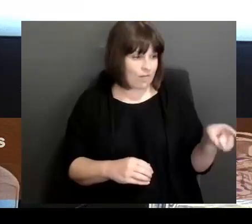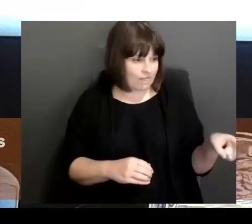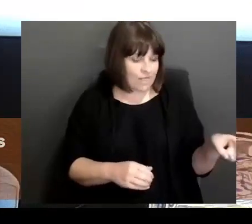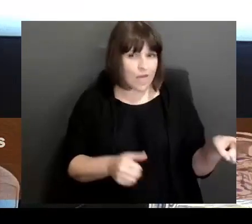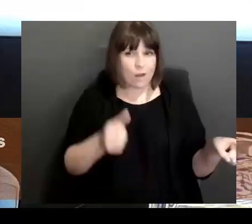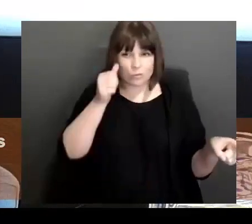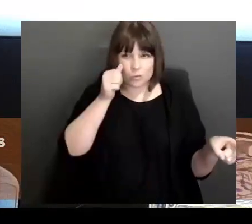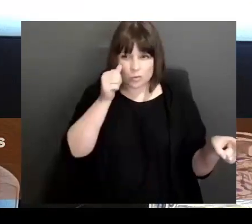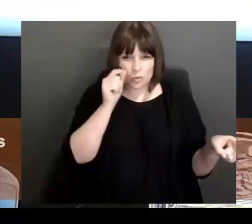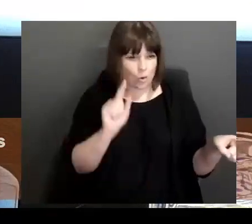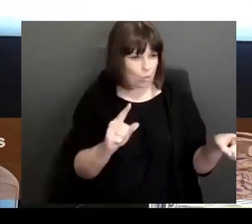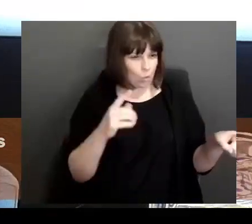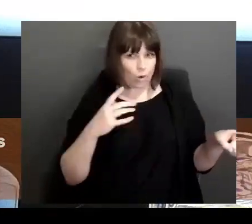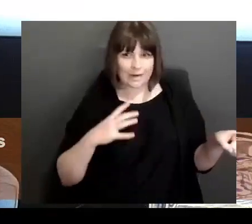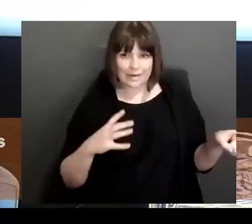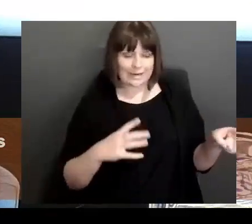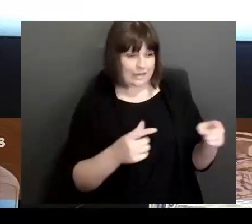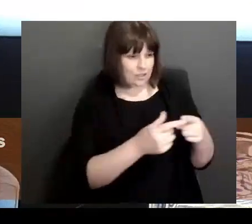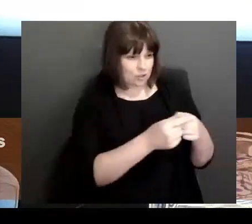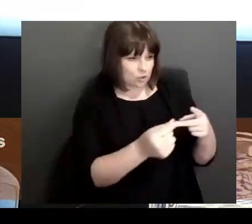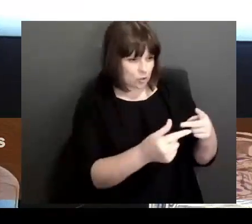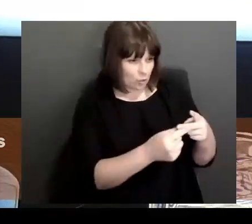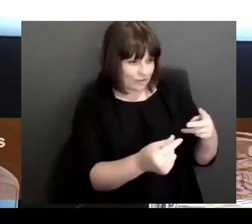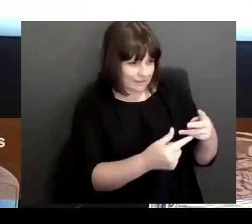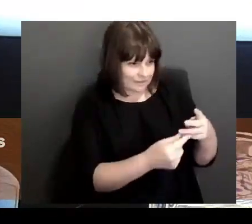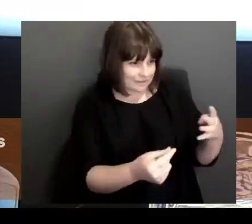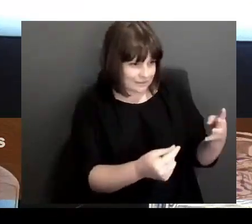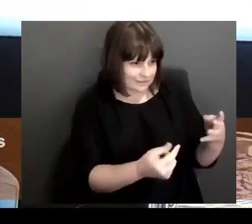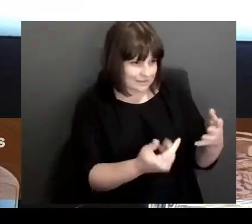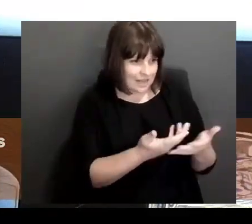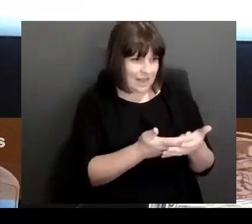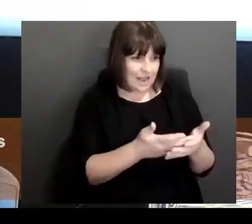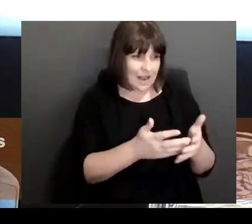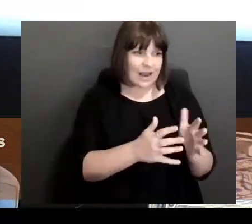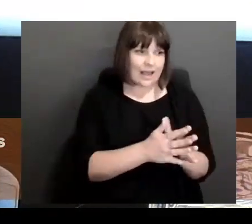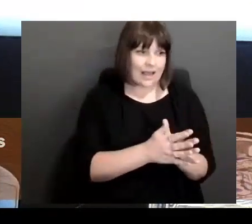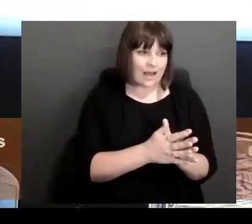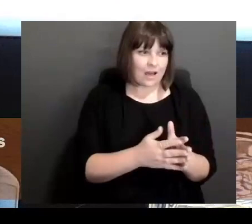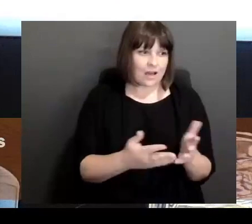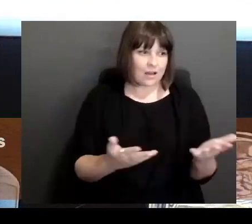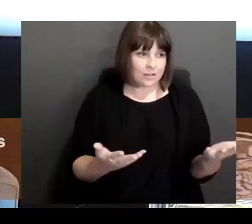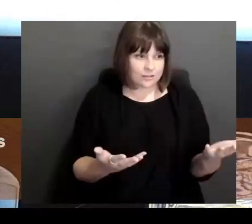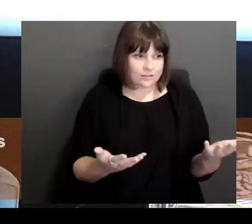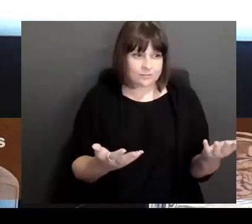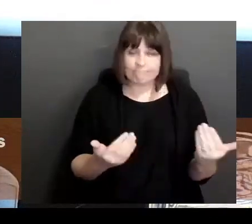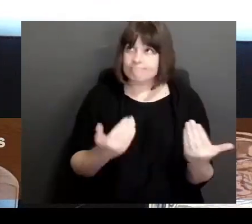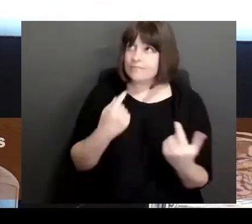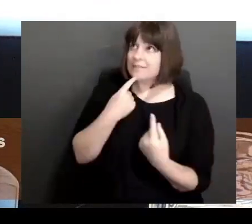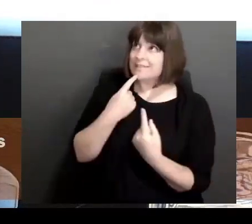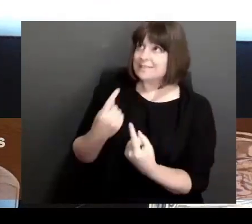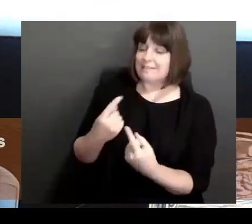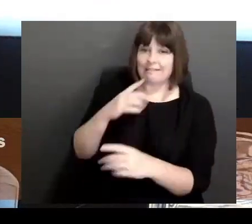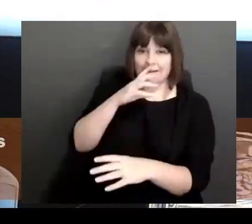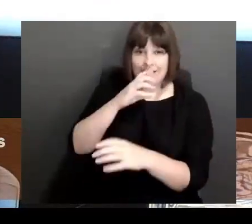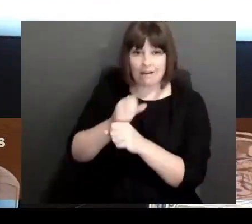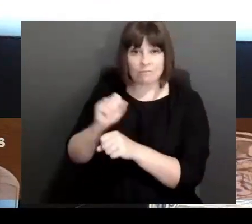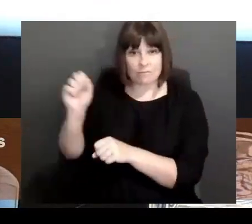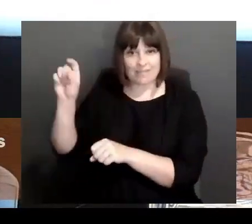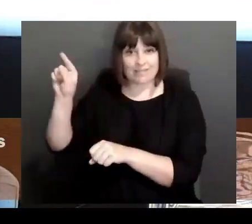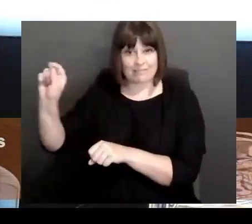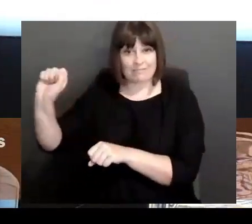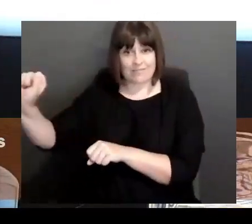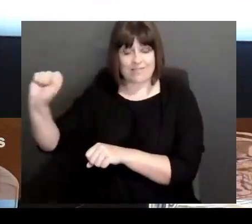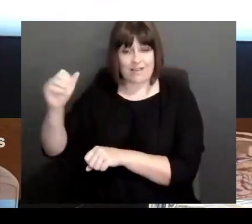choices, extracting that from a government that itself still holds the decision-making and the power, that's got to